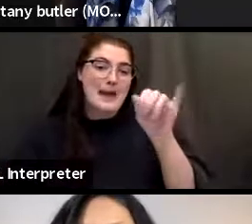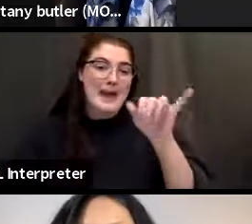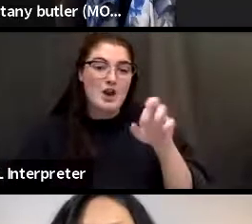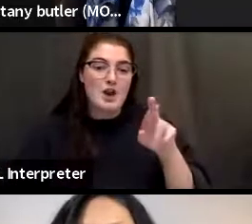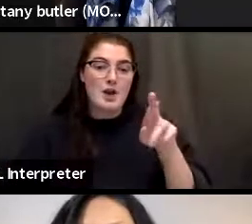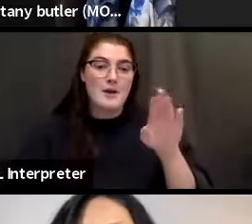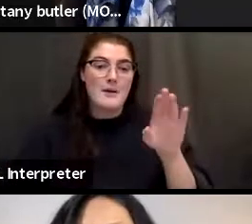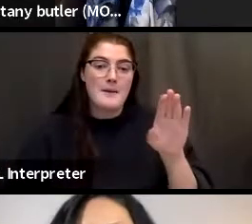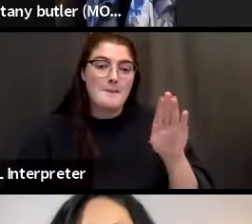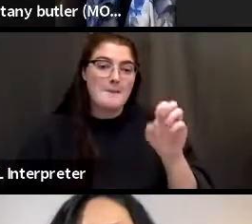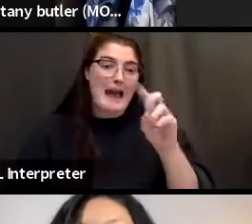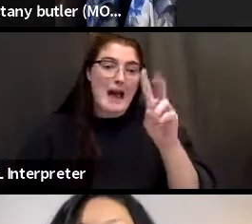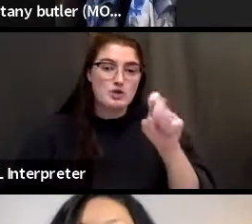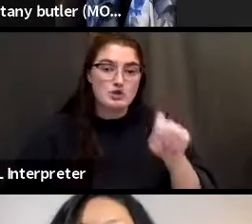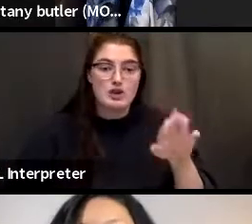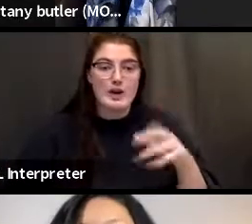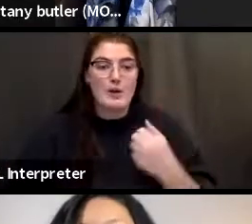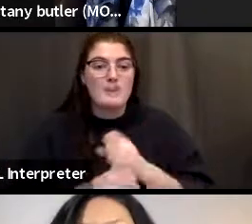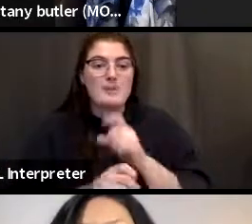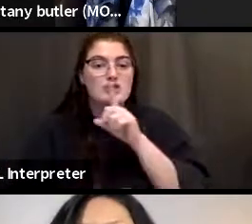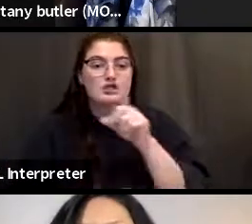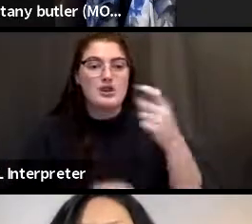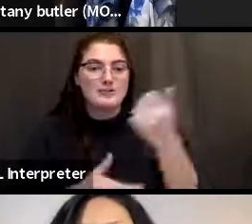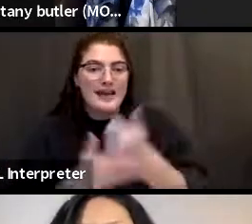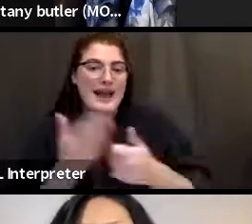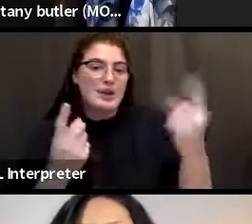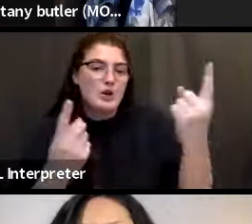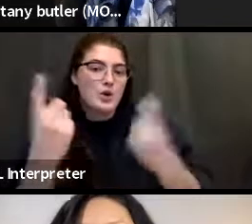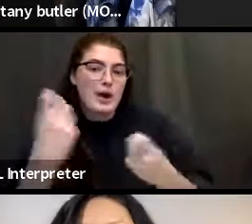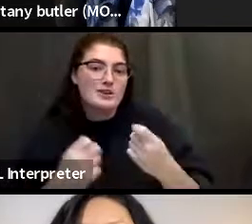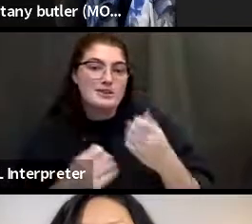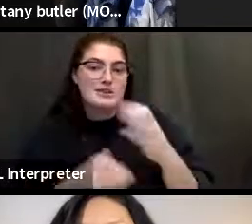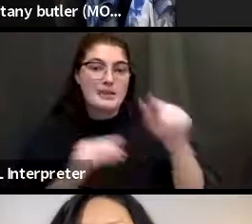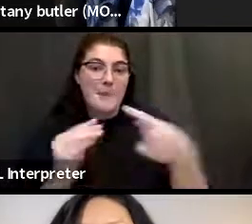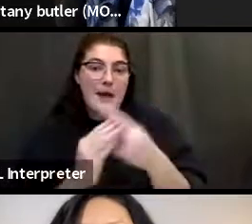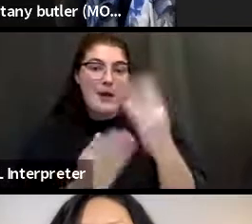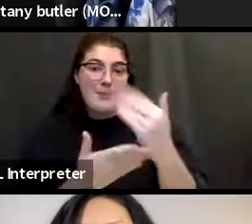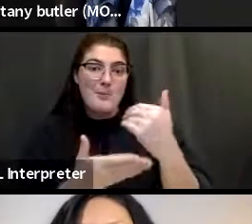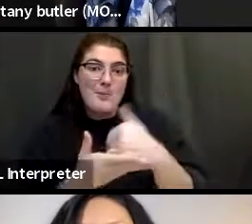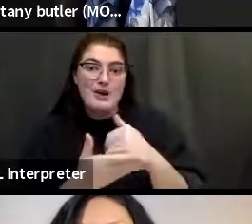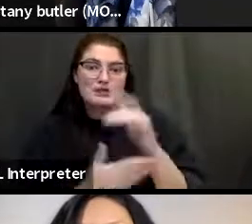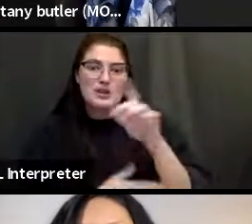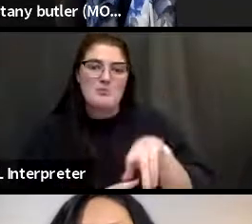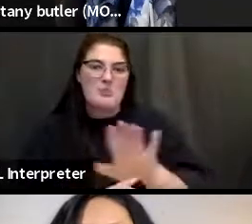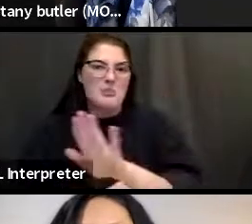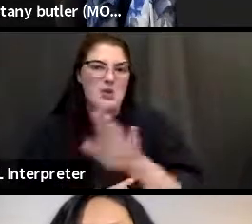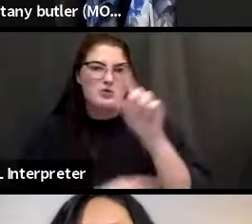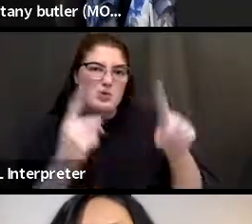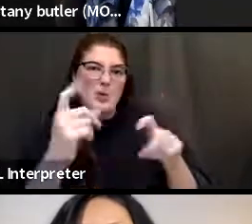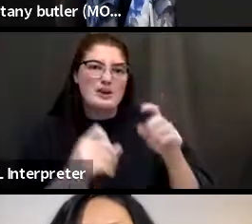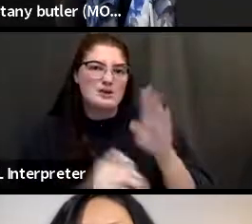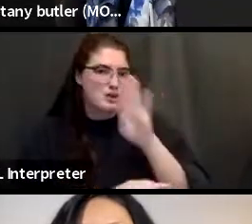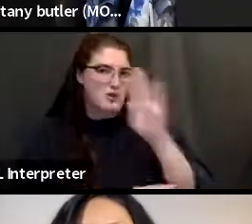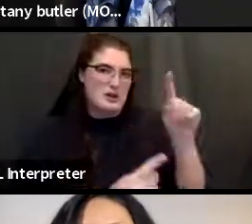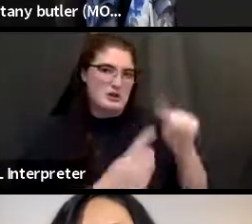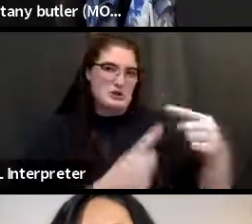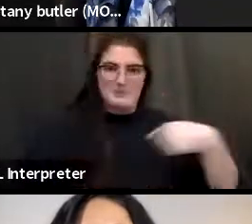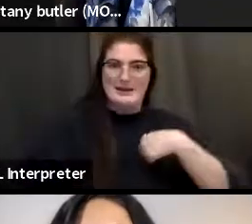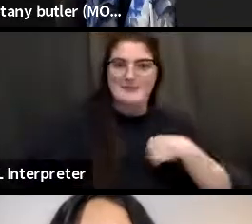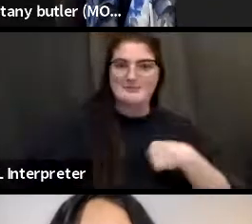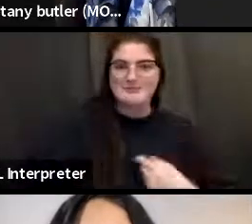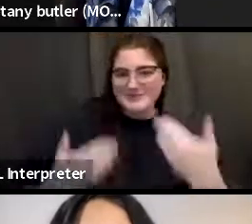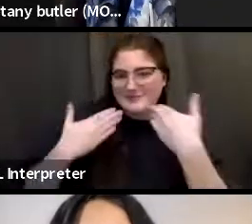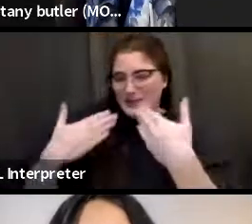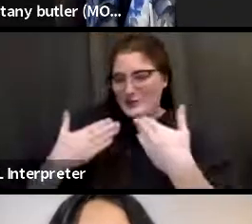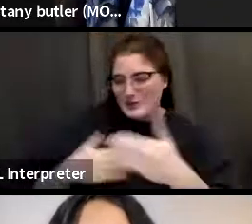sure if there are any questions about my budget, that those questions are directed to me. Okay, definitely. So thank you for